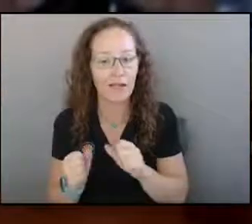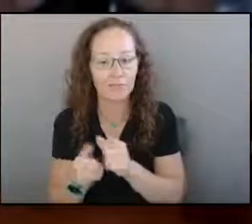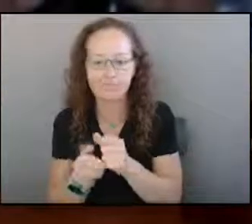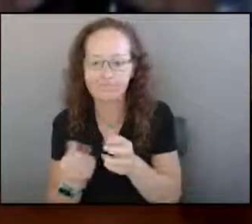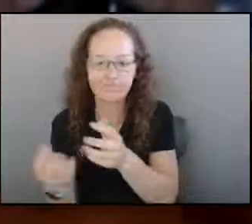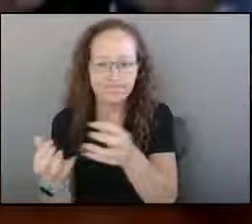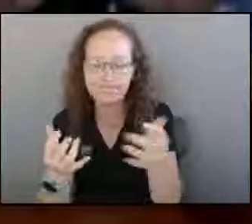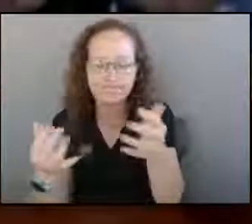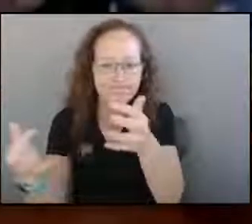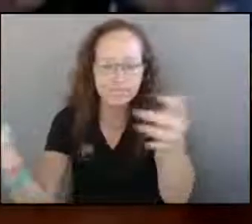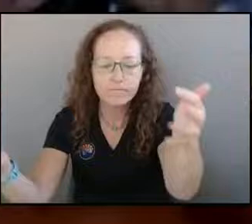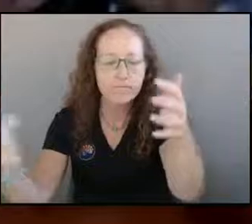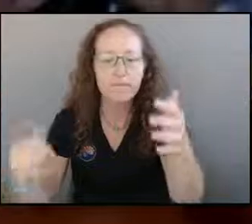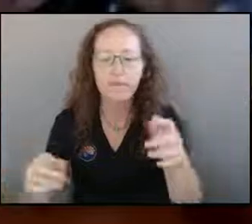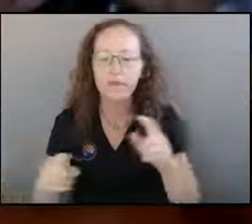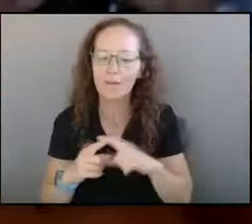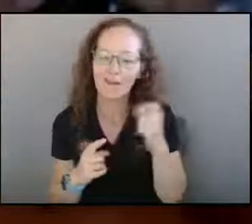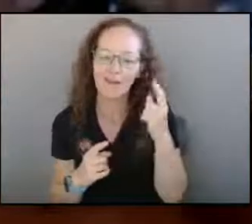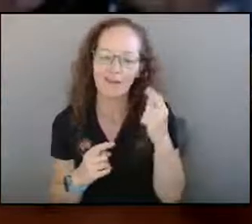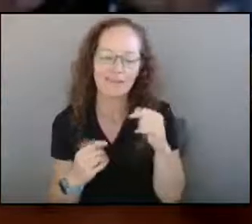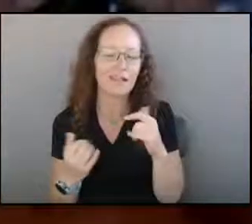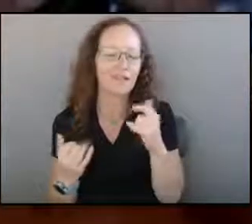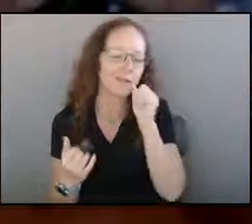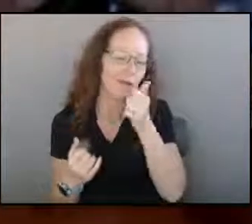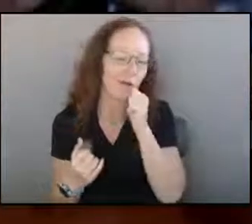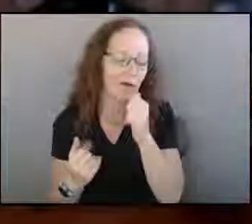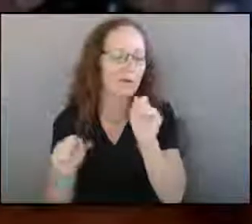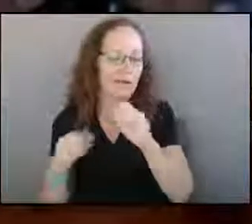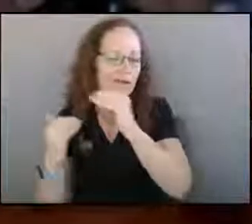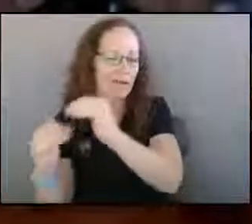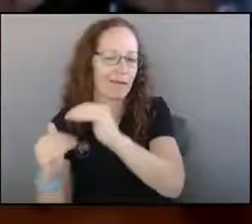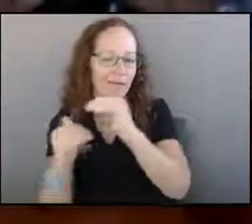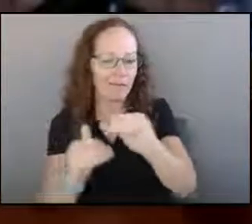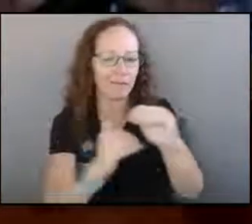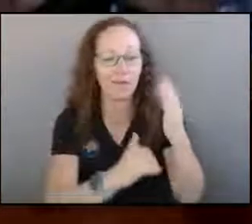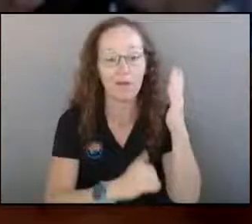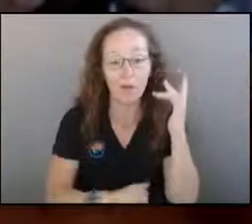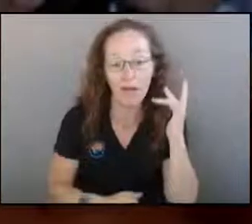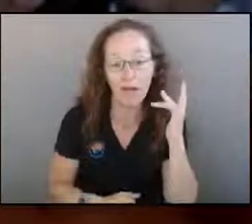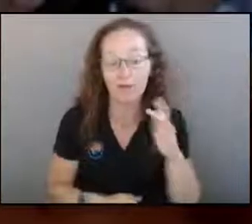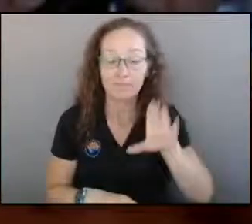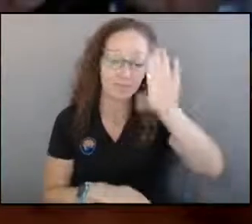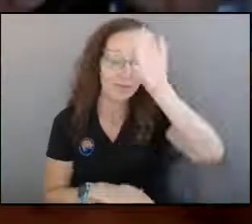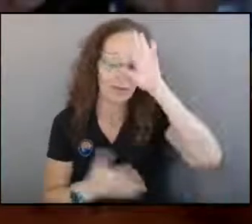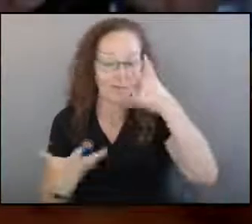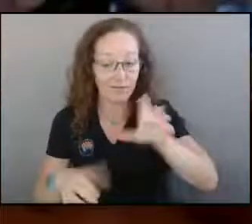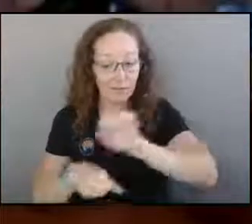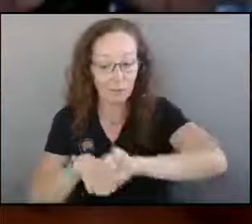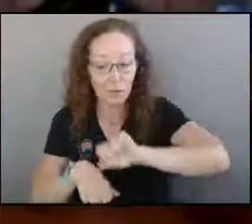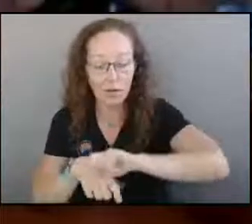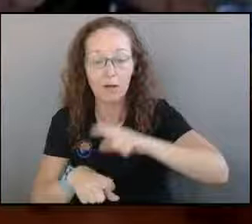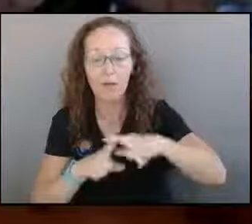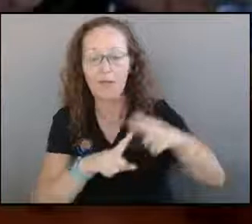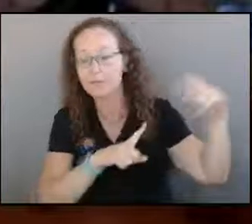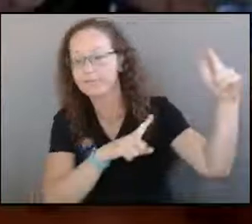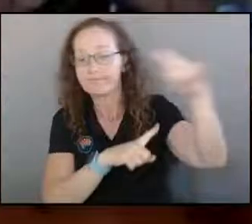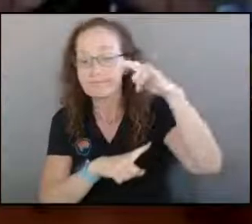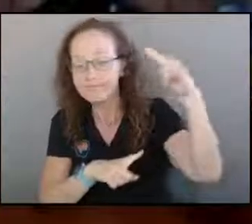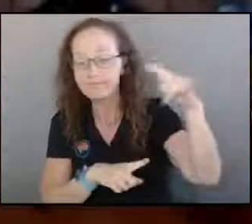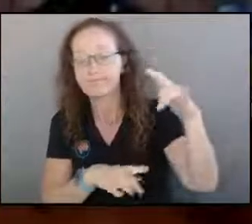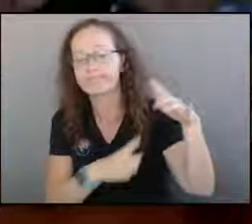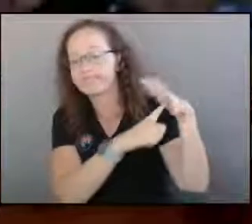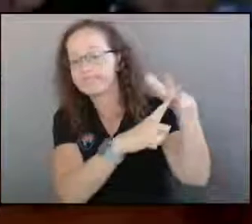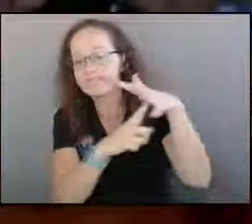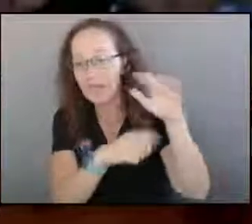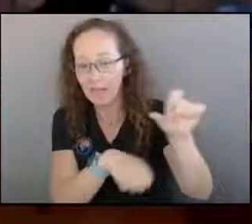limiting factors on the movement of the fire tomorrow because of the work the crews have done, the aerial work that's been done from the aircraft out there, and